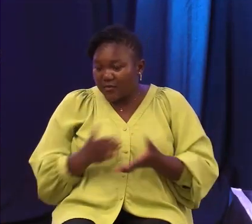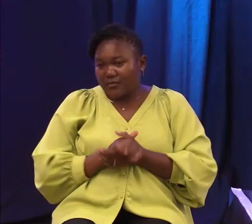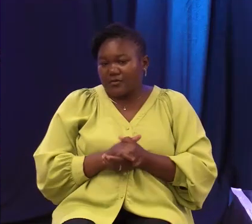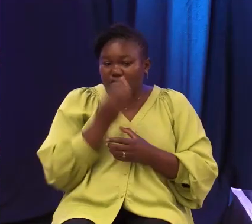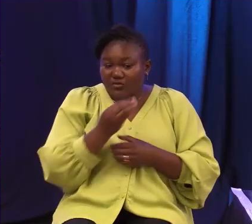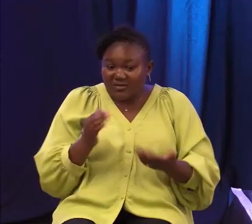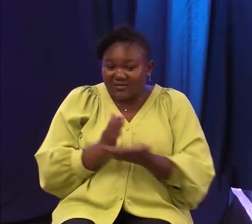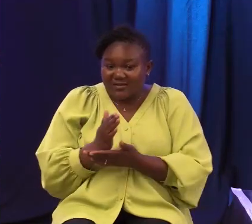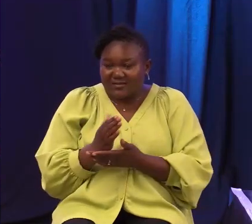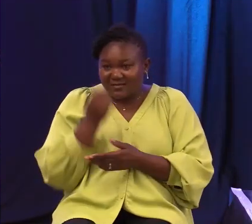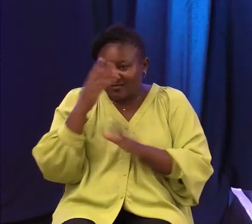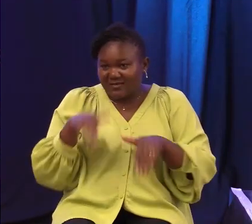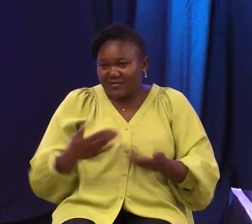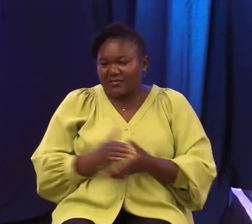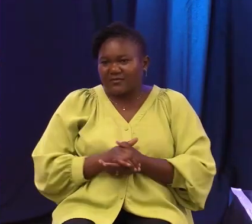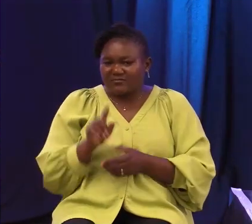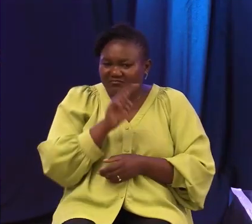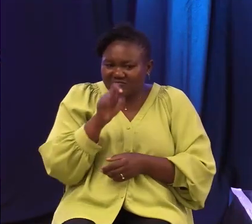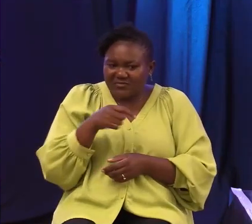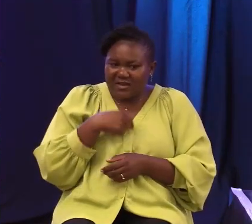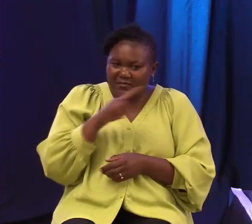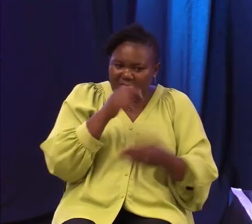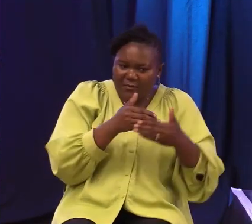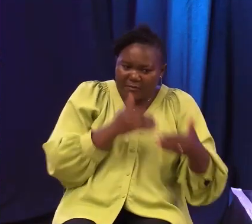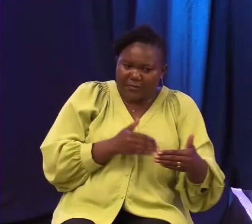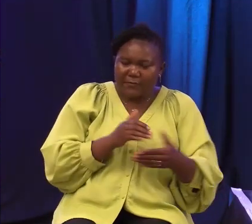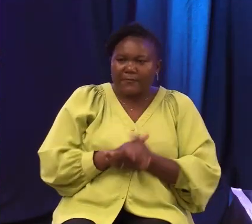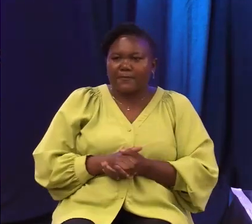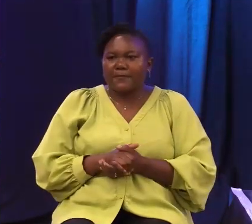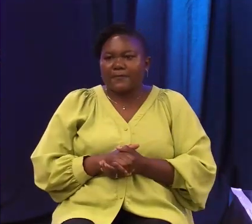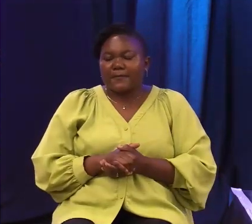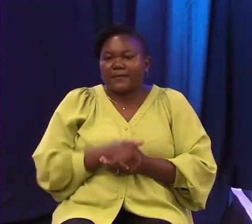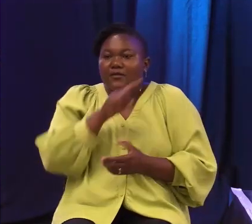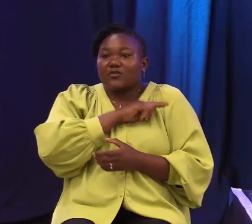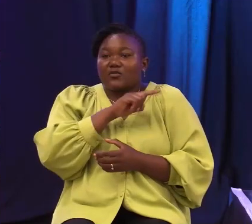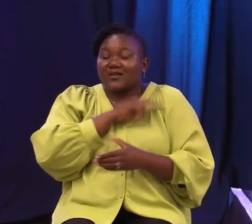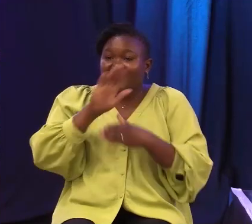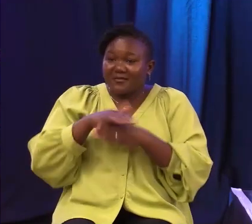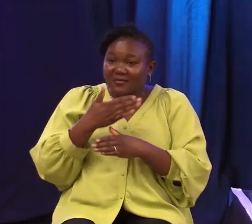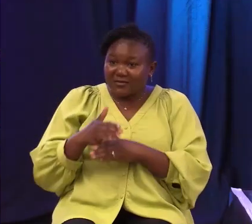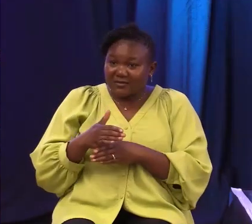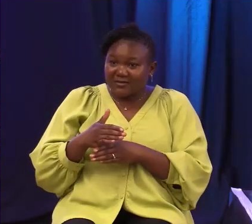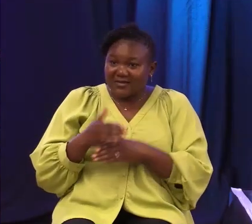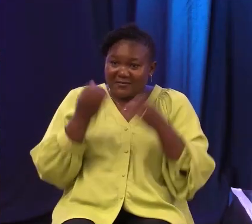children's rights? That's the question I asked earlier on. Because a lot of